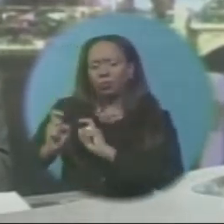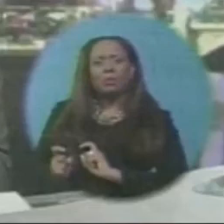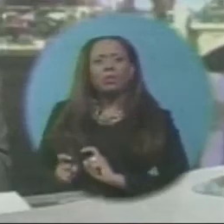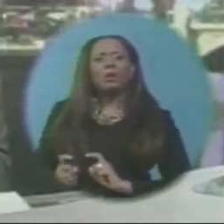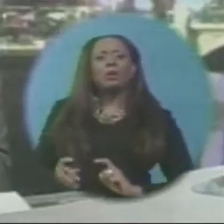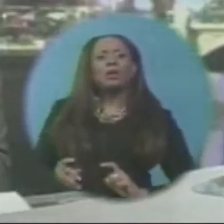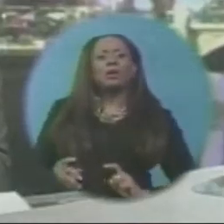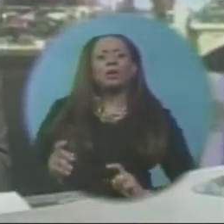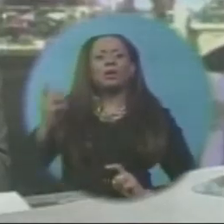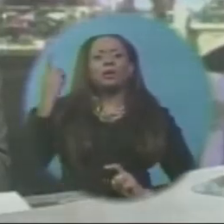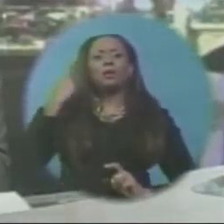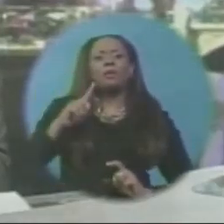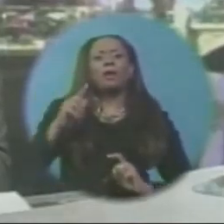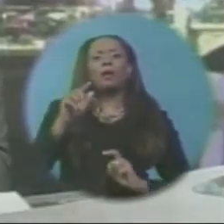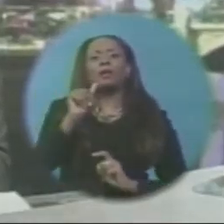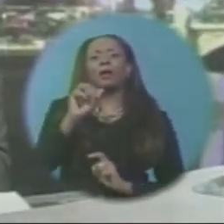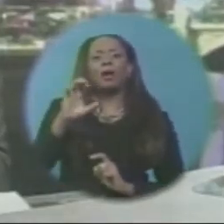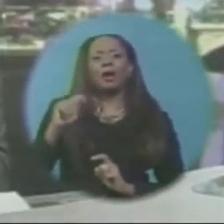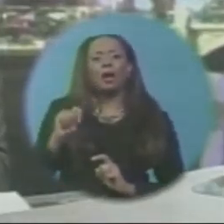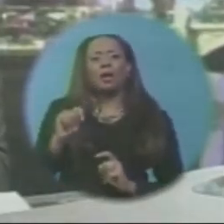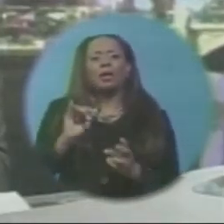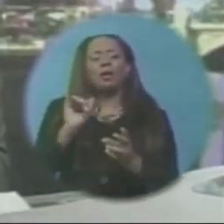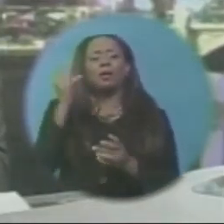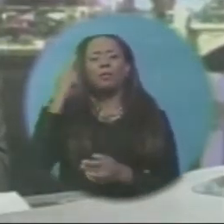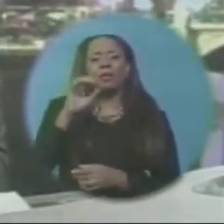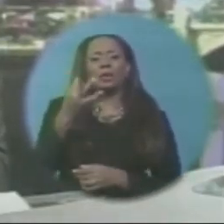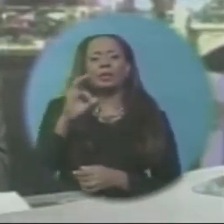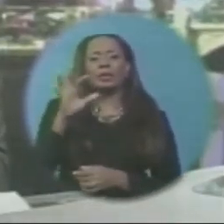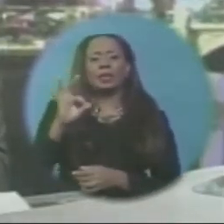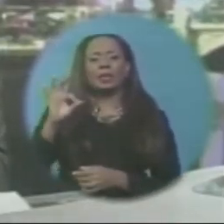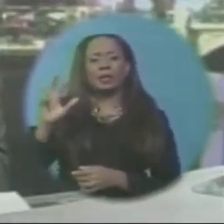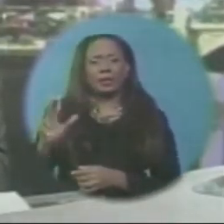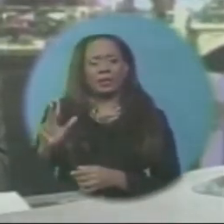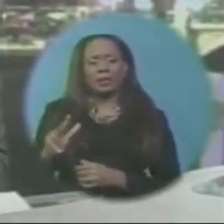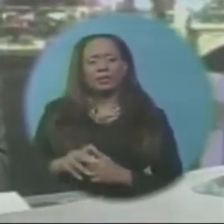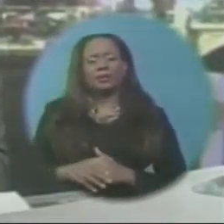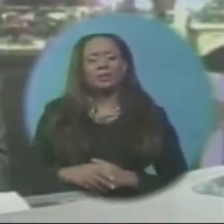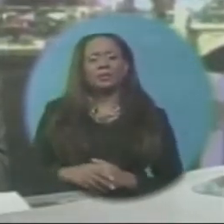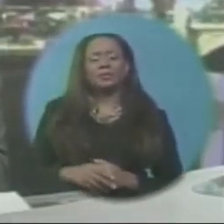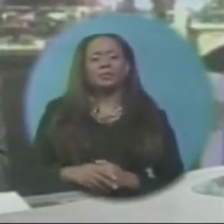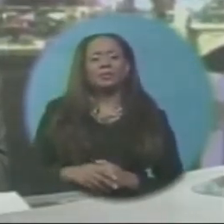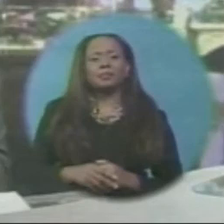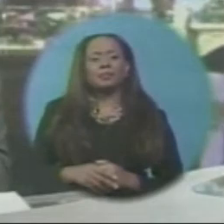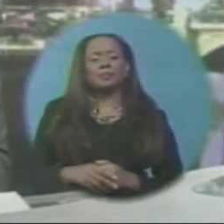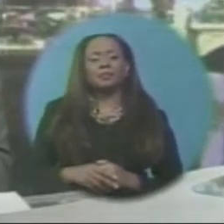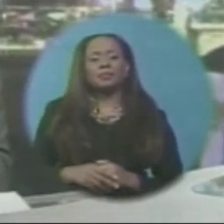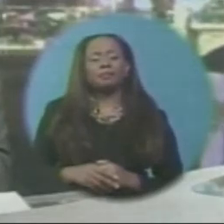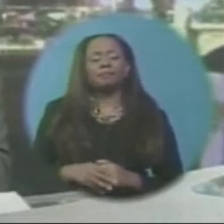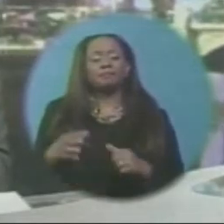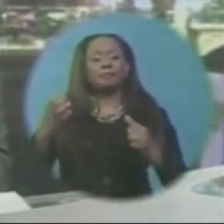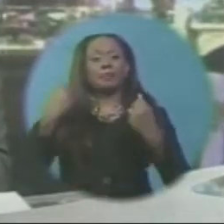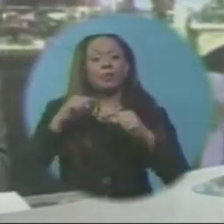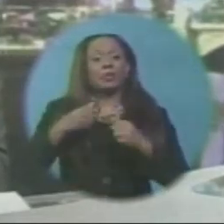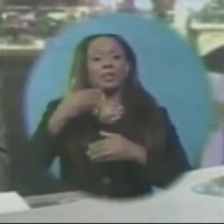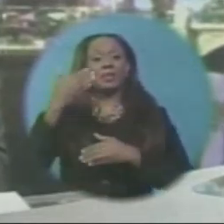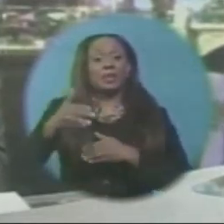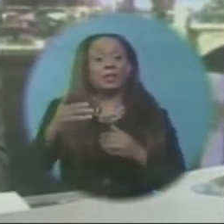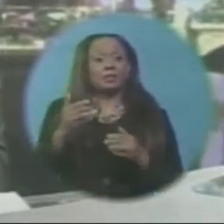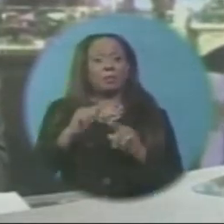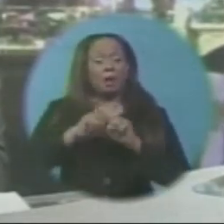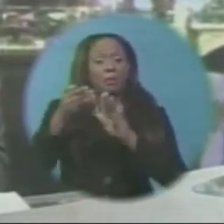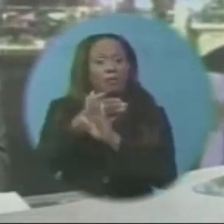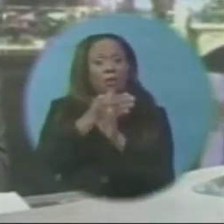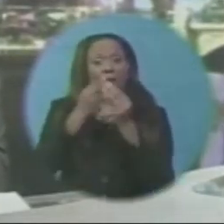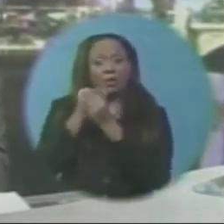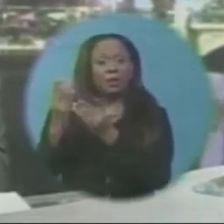the People Act of 1993, including that of changing the name of legislation. The sports news is just ahead, but before